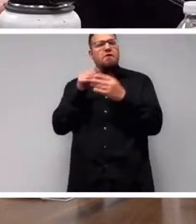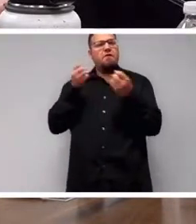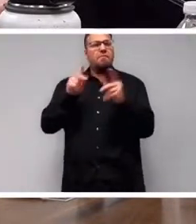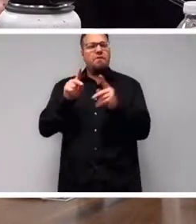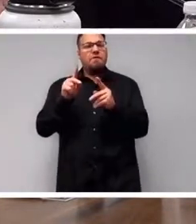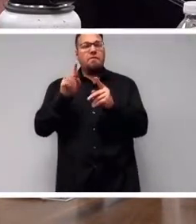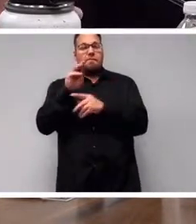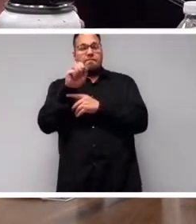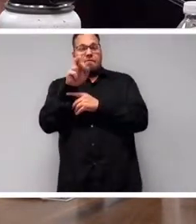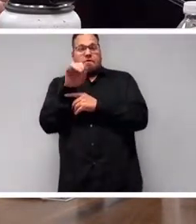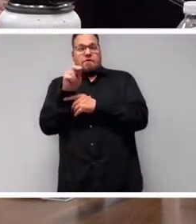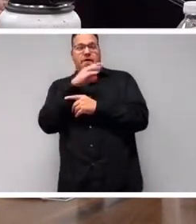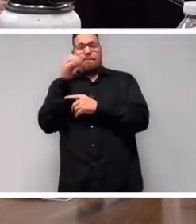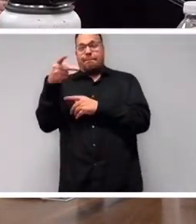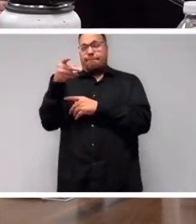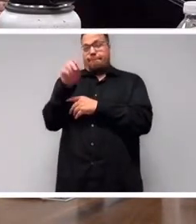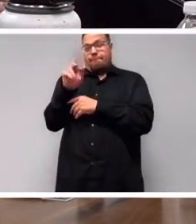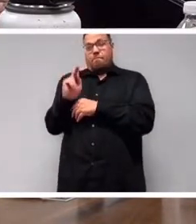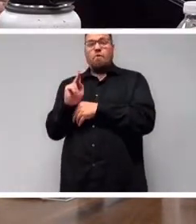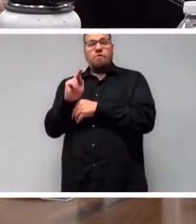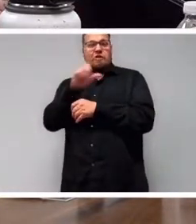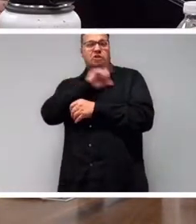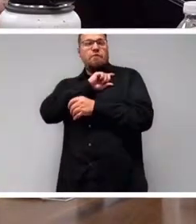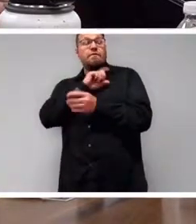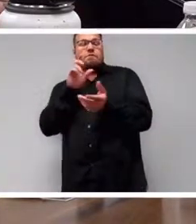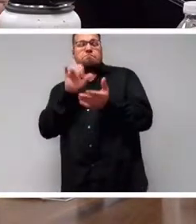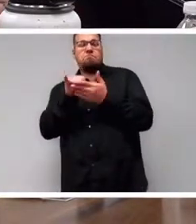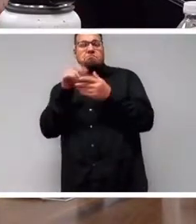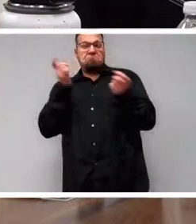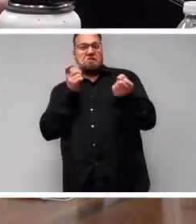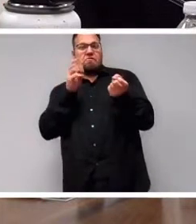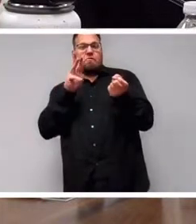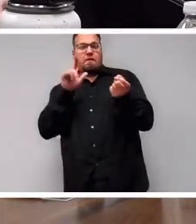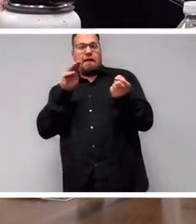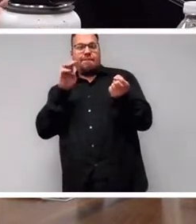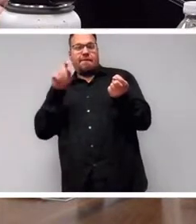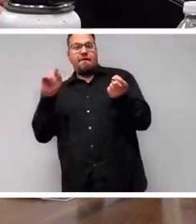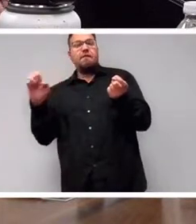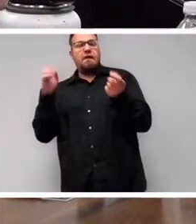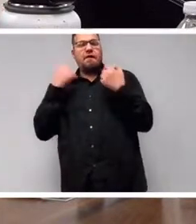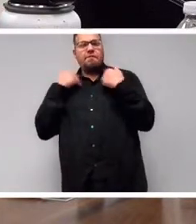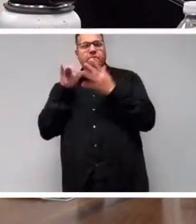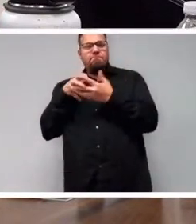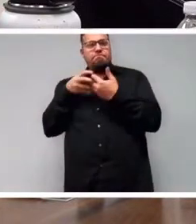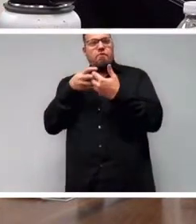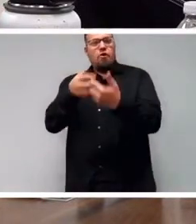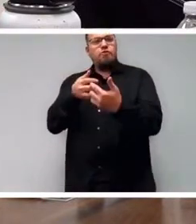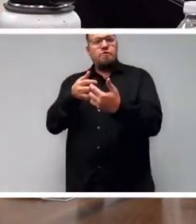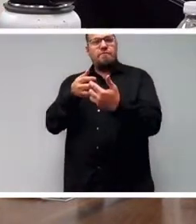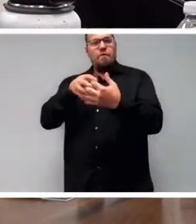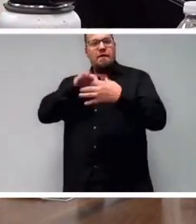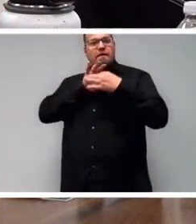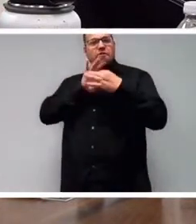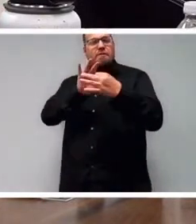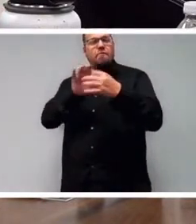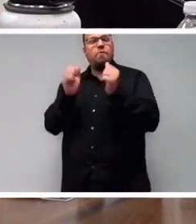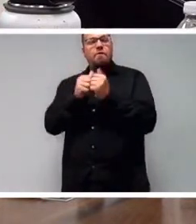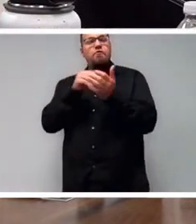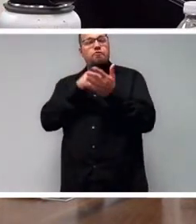Sheriff and Polk County Sheriff, who manage Willamette, to create a partnership, an ongoing relationship with students in the